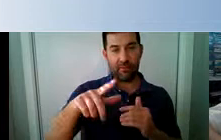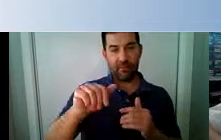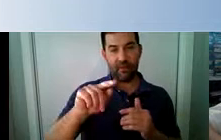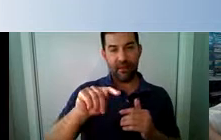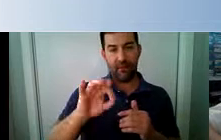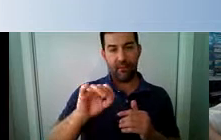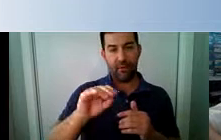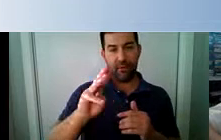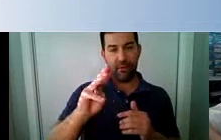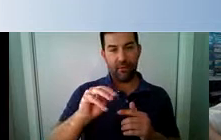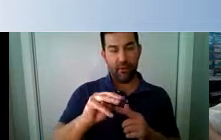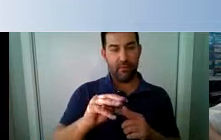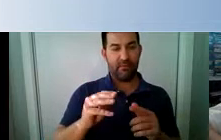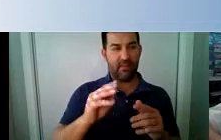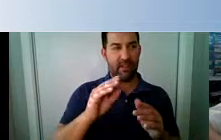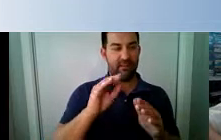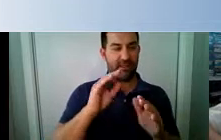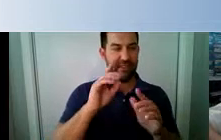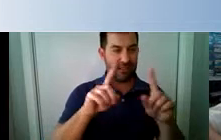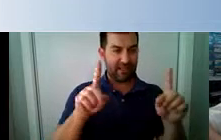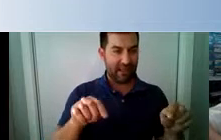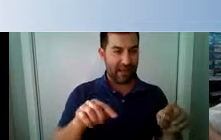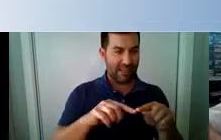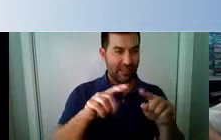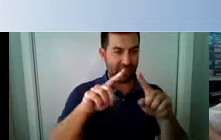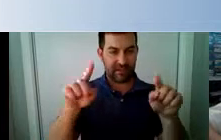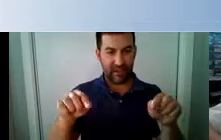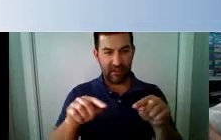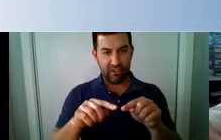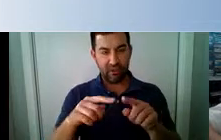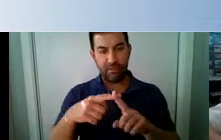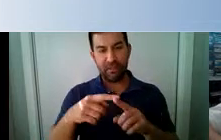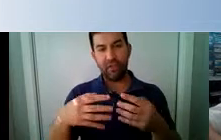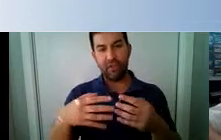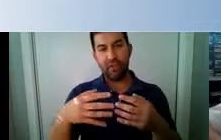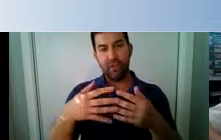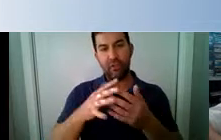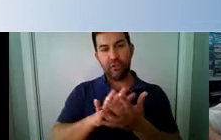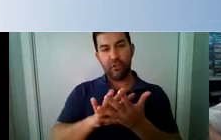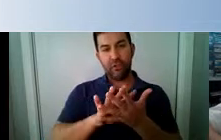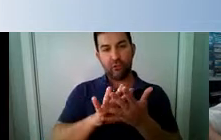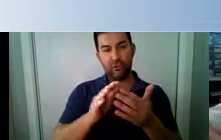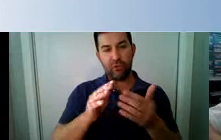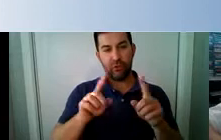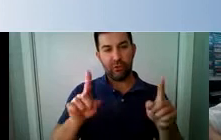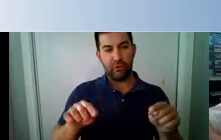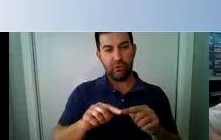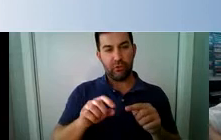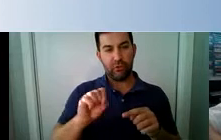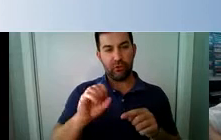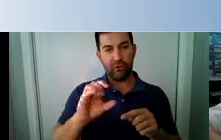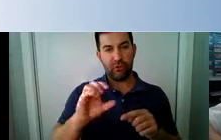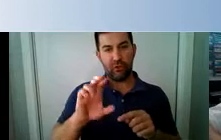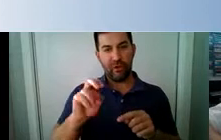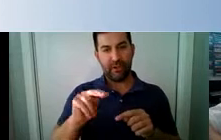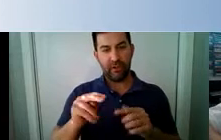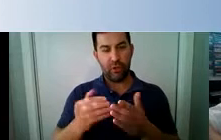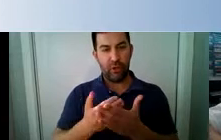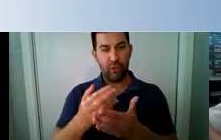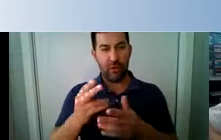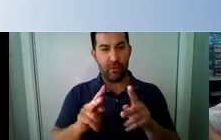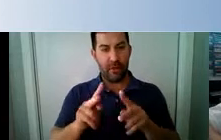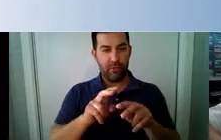some, again, identity signage in the form of screens, as well as in front of those would be new passenger seating in the